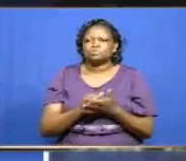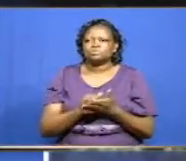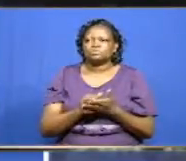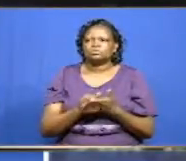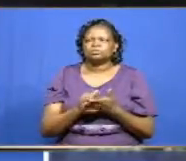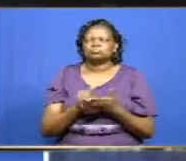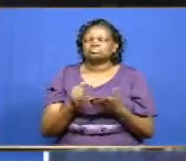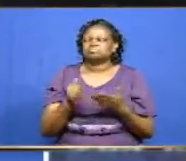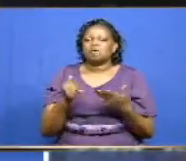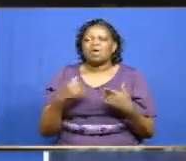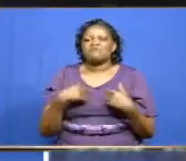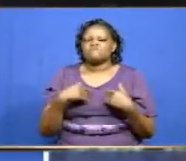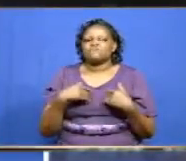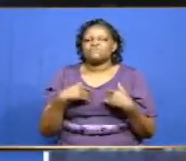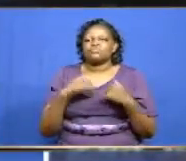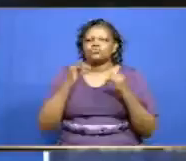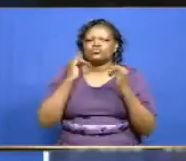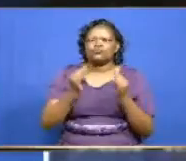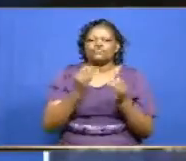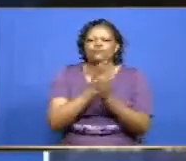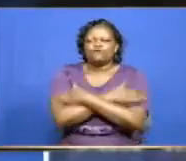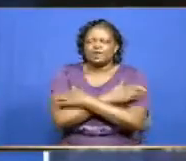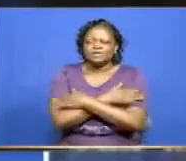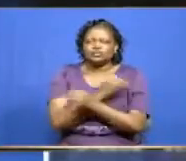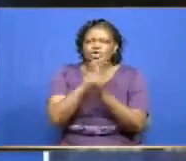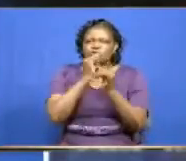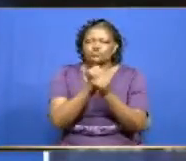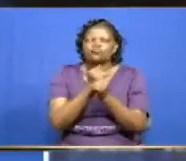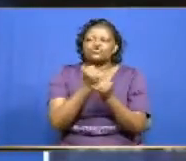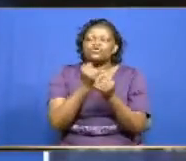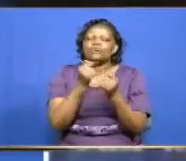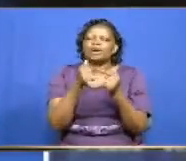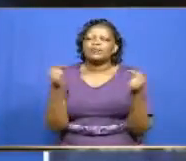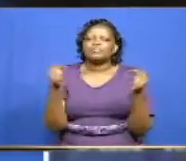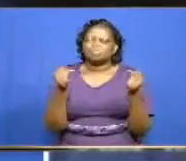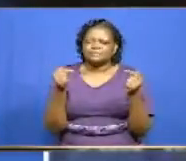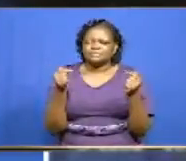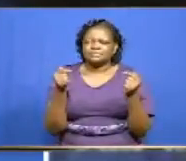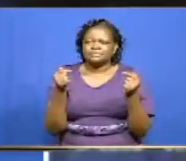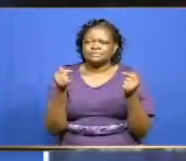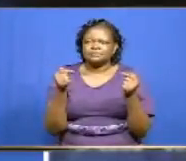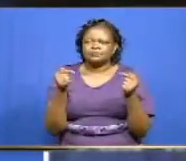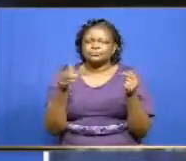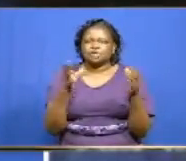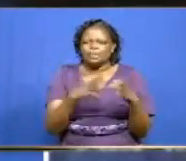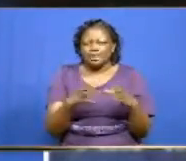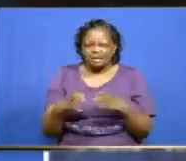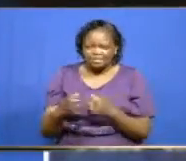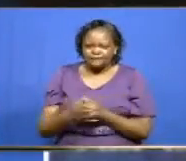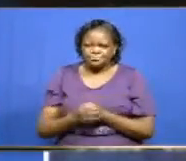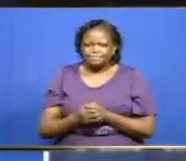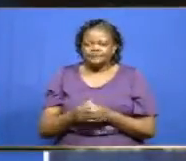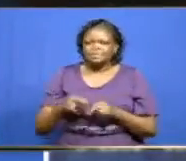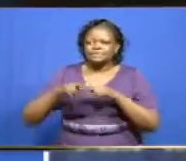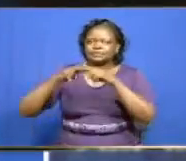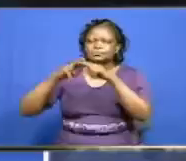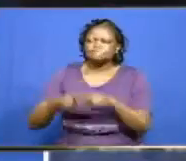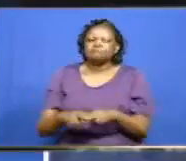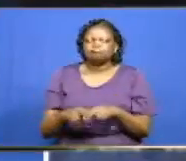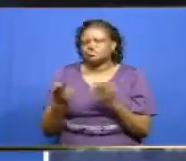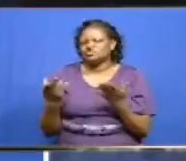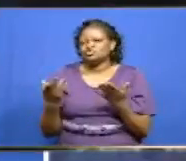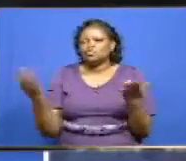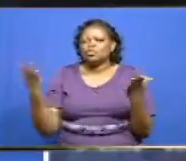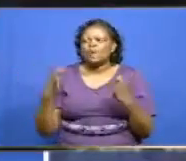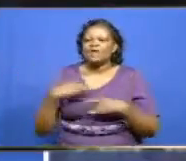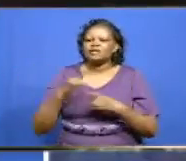new friends, new enemies and opponents, particularly within the party, depending on where their interests